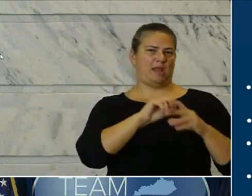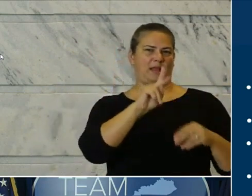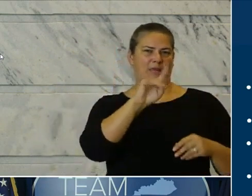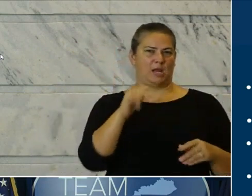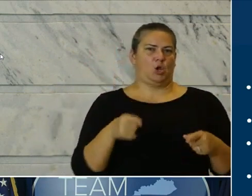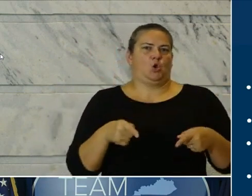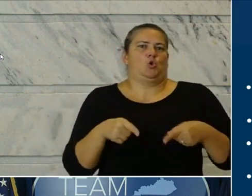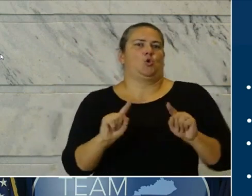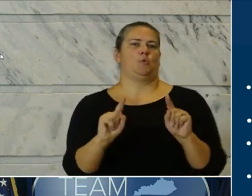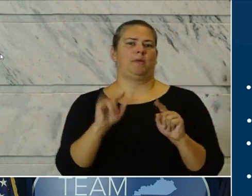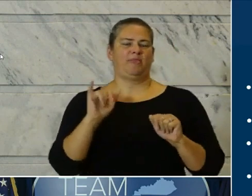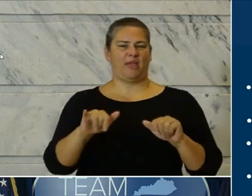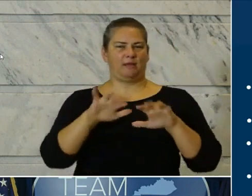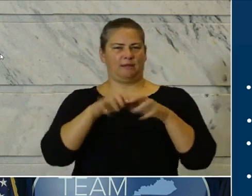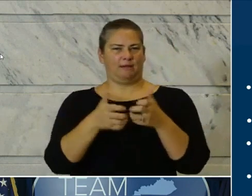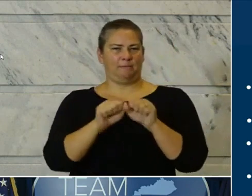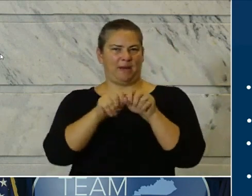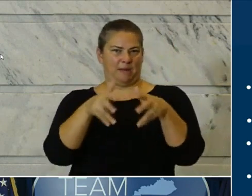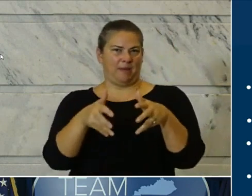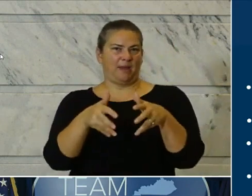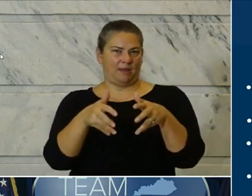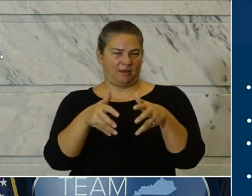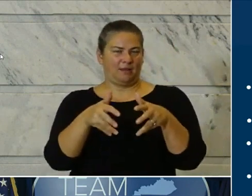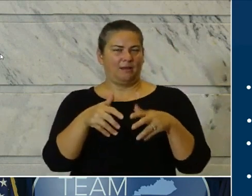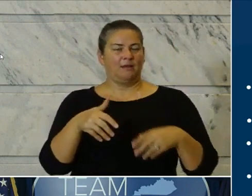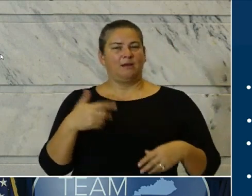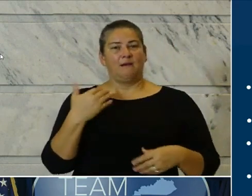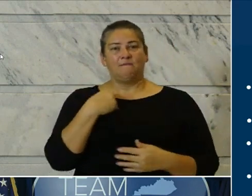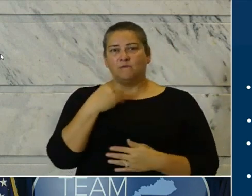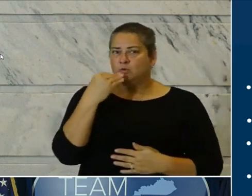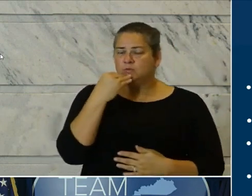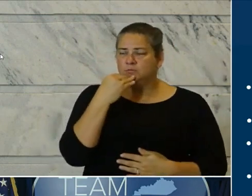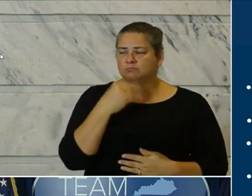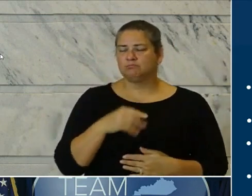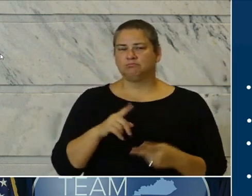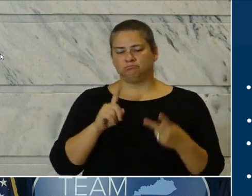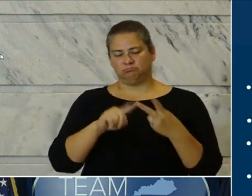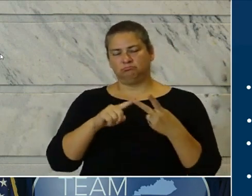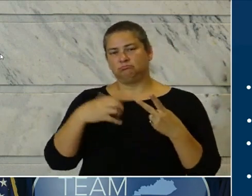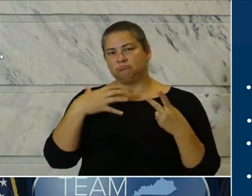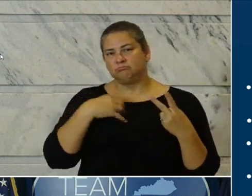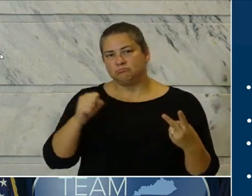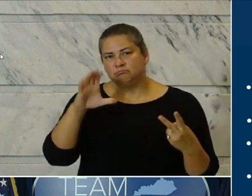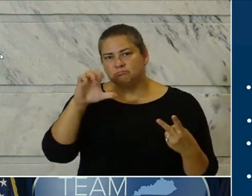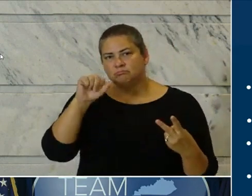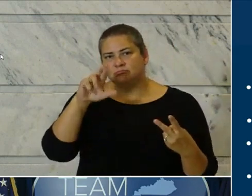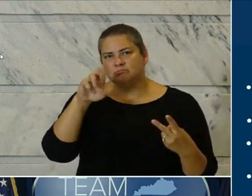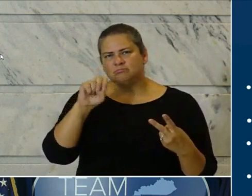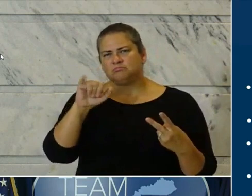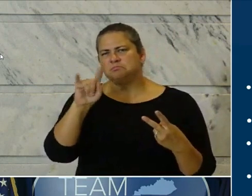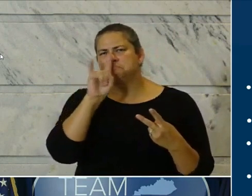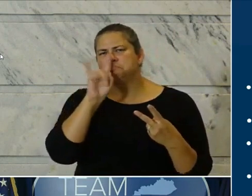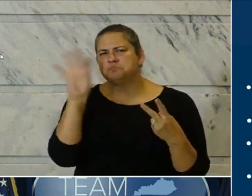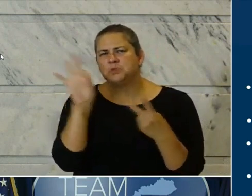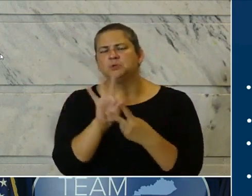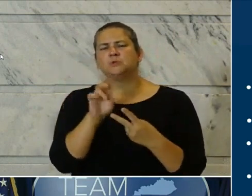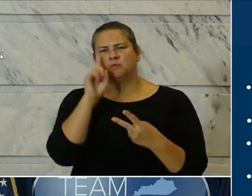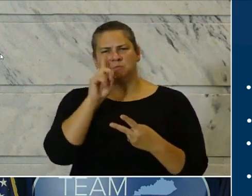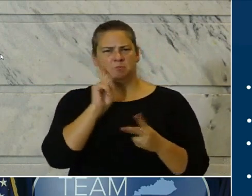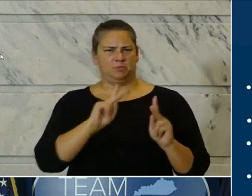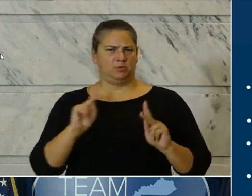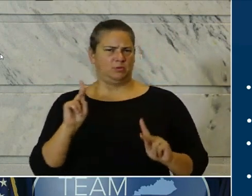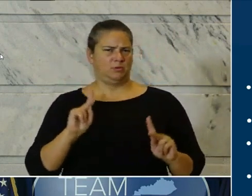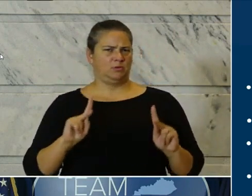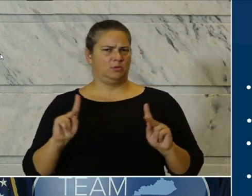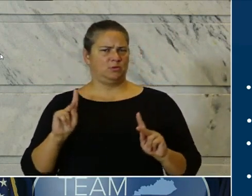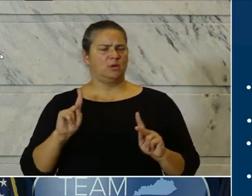a pandemic. Having food, having health care is very important for the individuals. It is